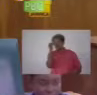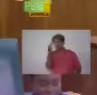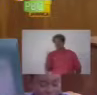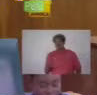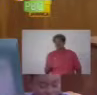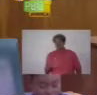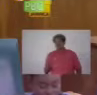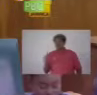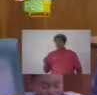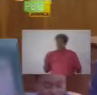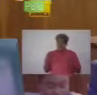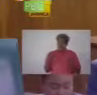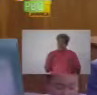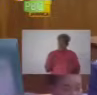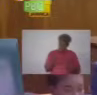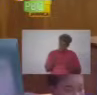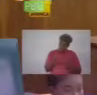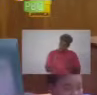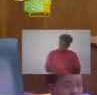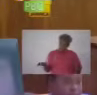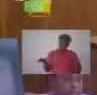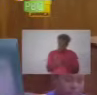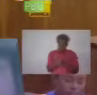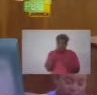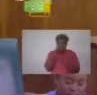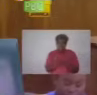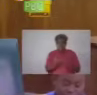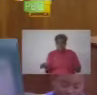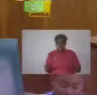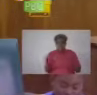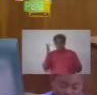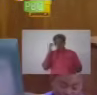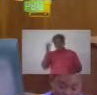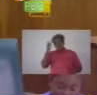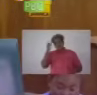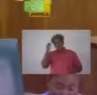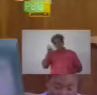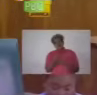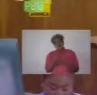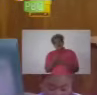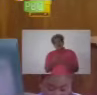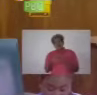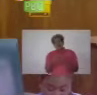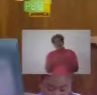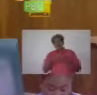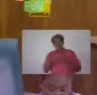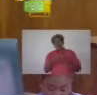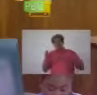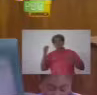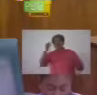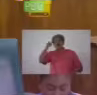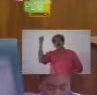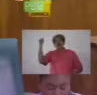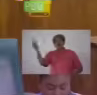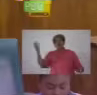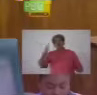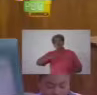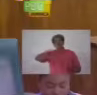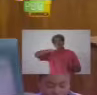That claim cannot be substantiated because the Prime Minister himself has no clue of the